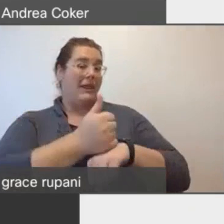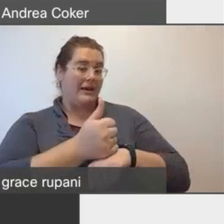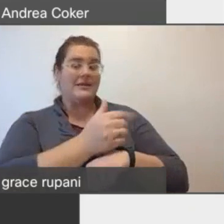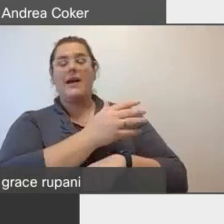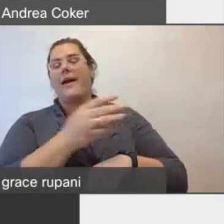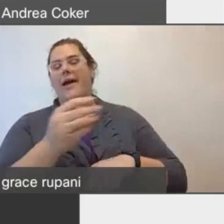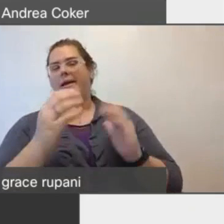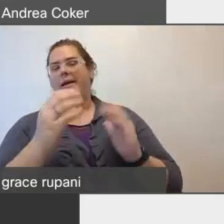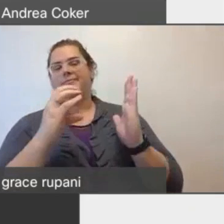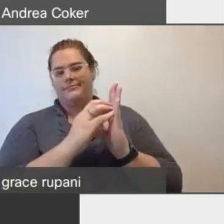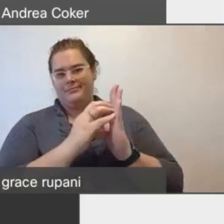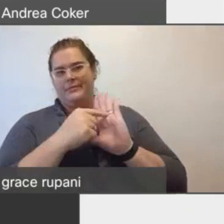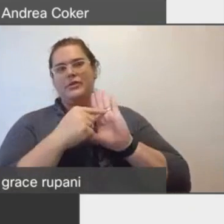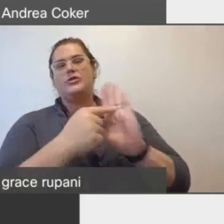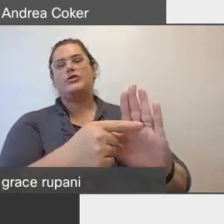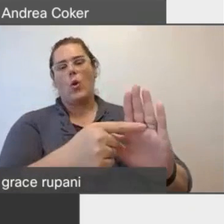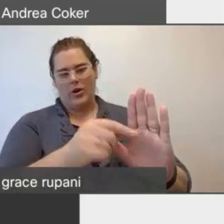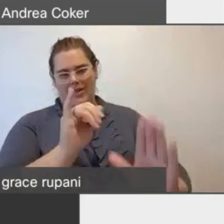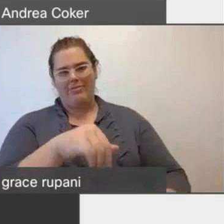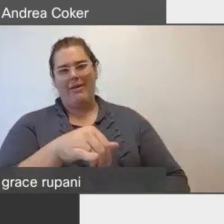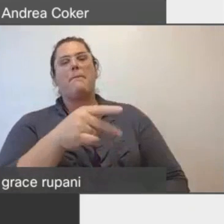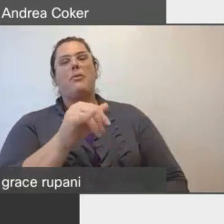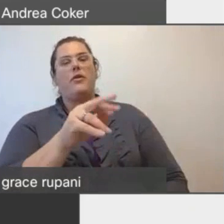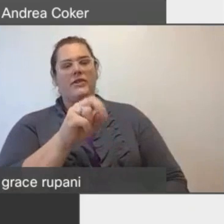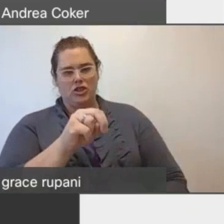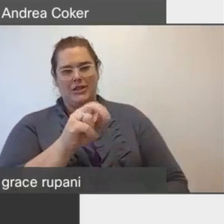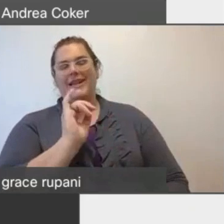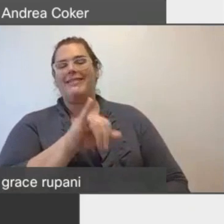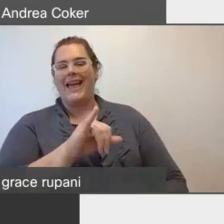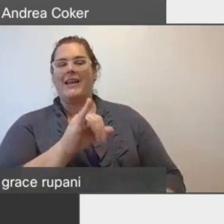from this provision of the order saying contractors are required to